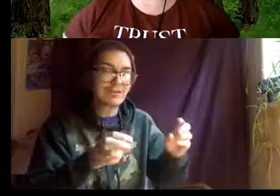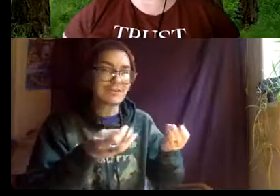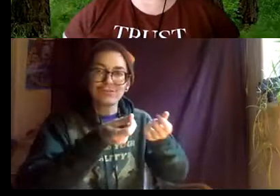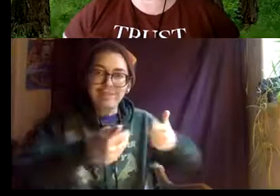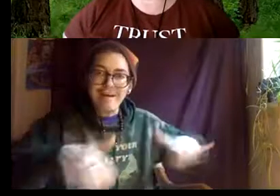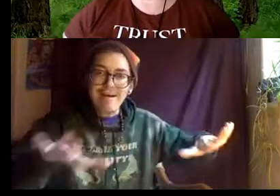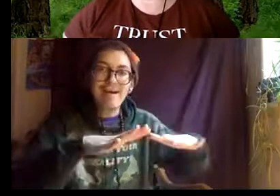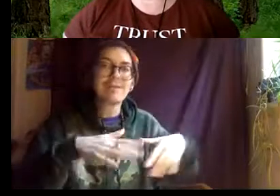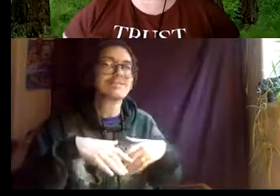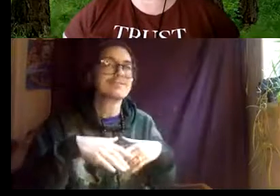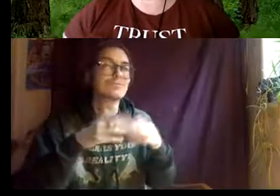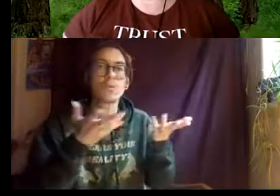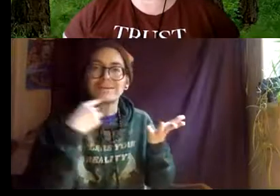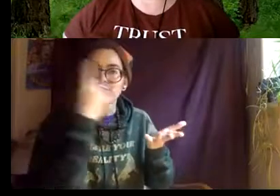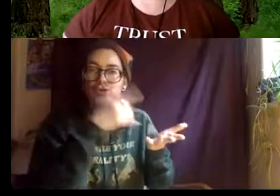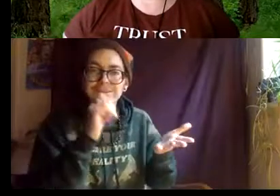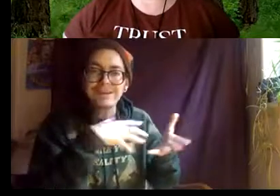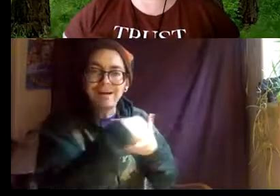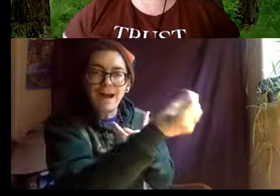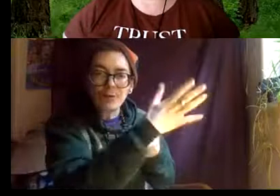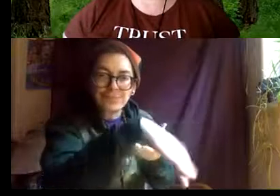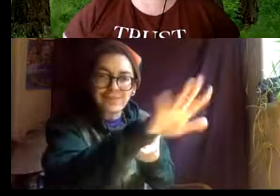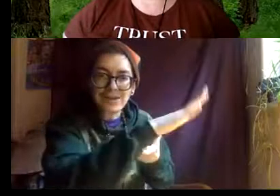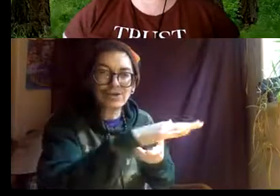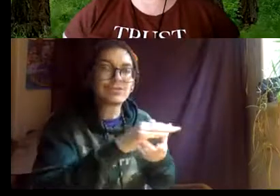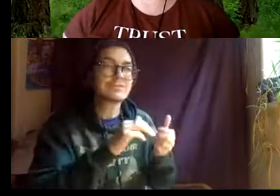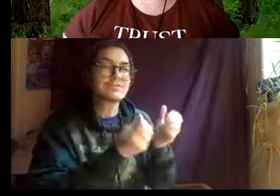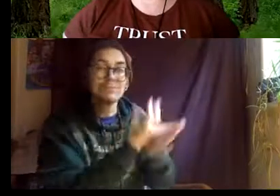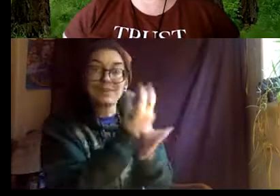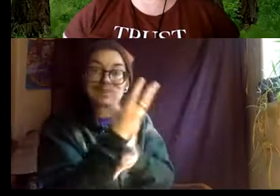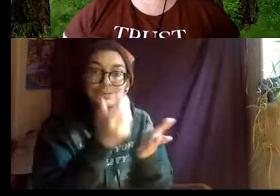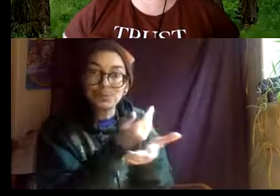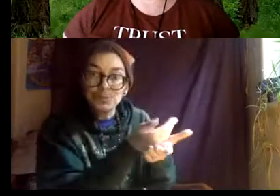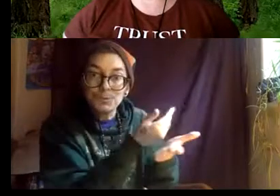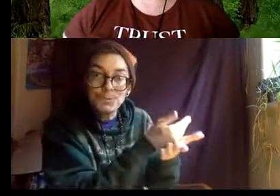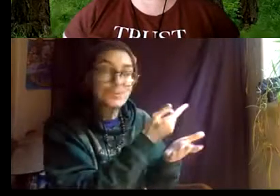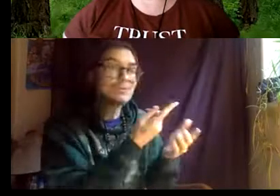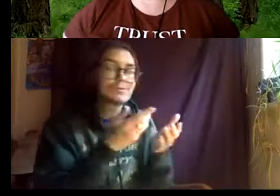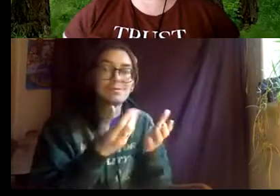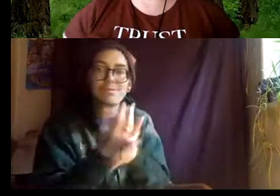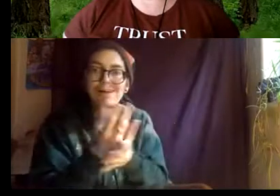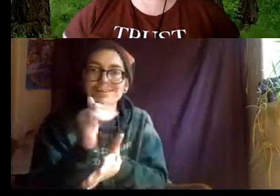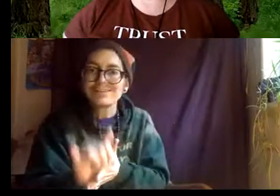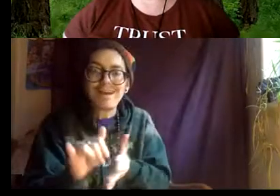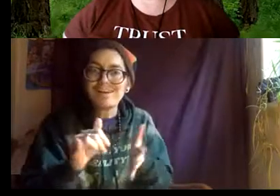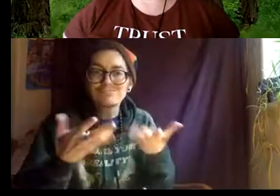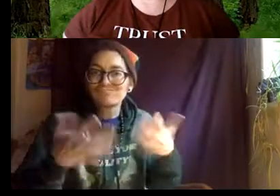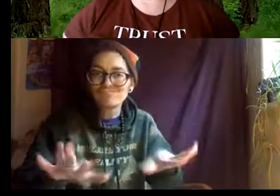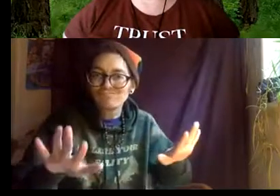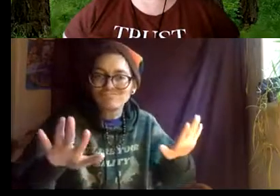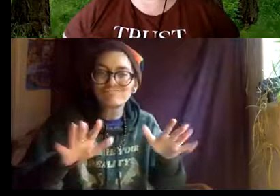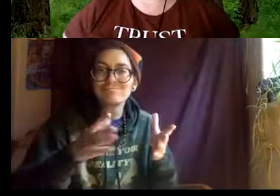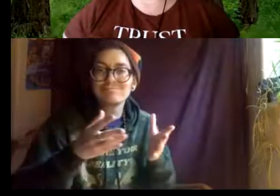Spring is right now. It's time to look at the soil, to see what it looks like outside, to see what's growing. Mm-hmm.